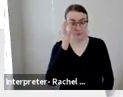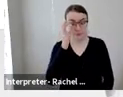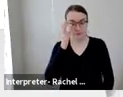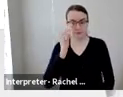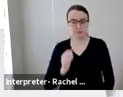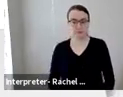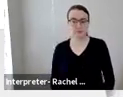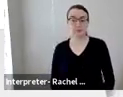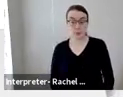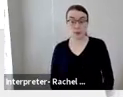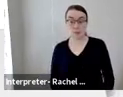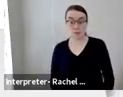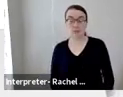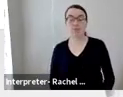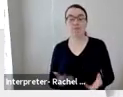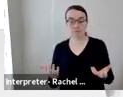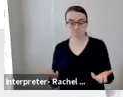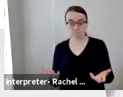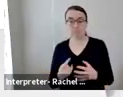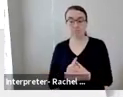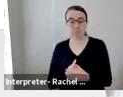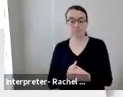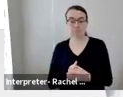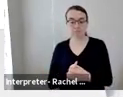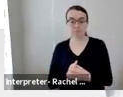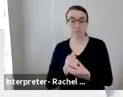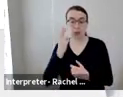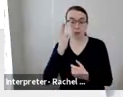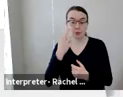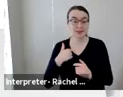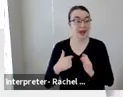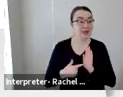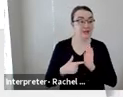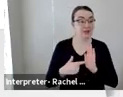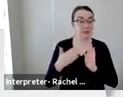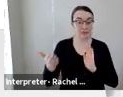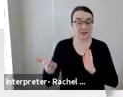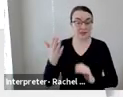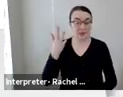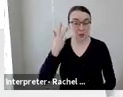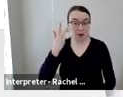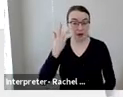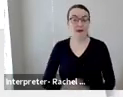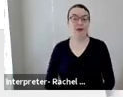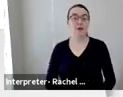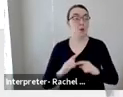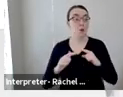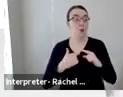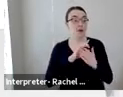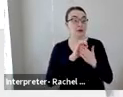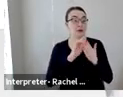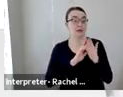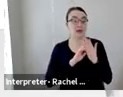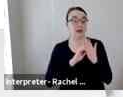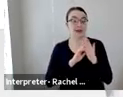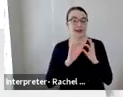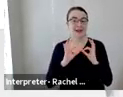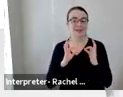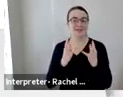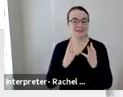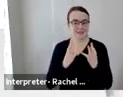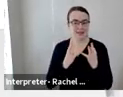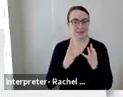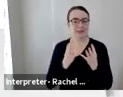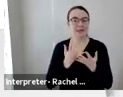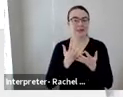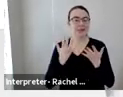Right? So the reason I show this one is that when you design a family, there's a lot of